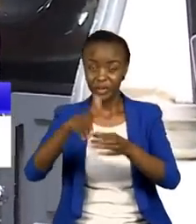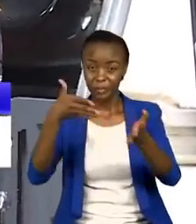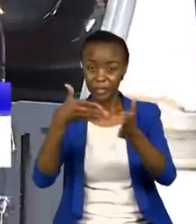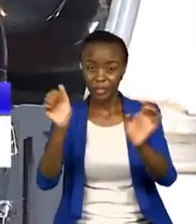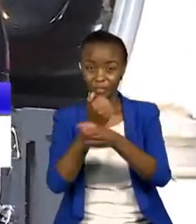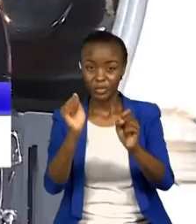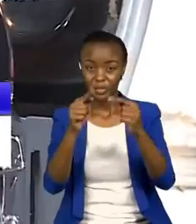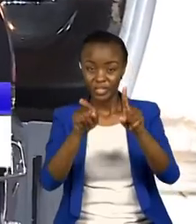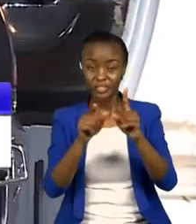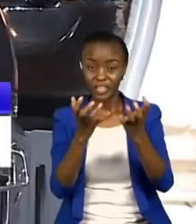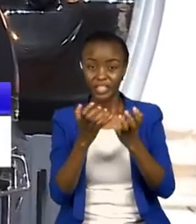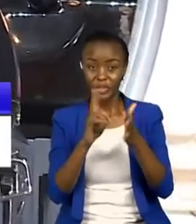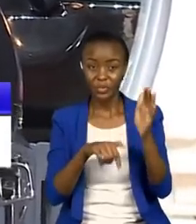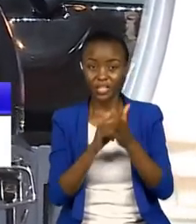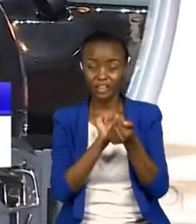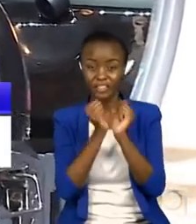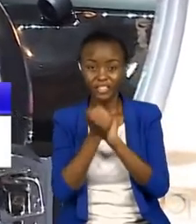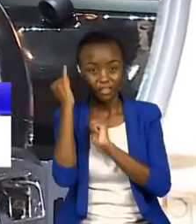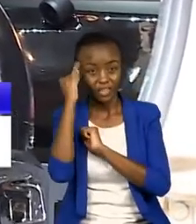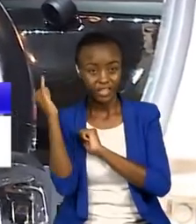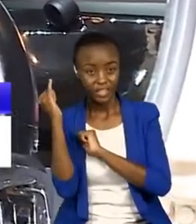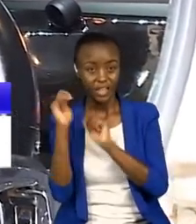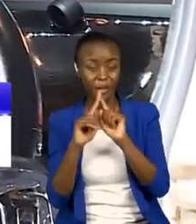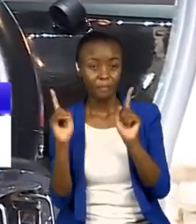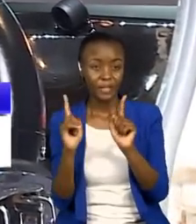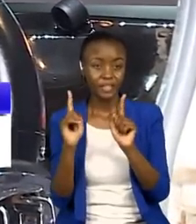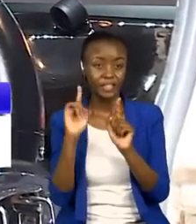what you need is a change of model. That's it from the first